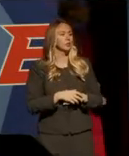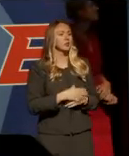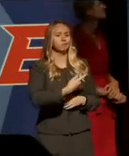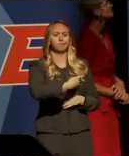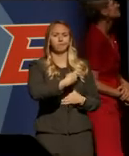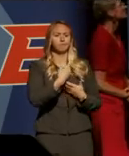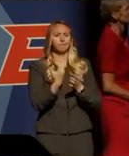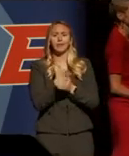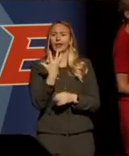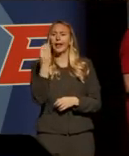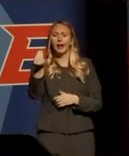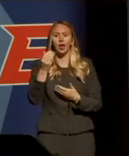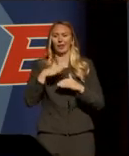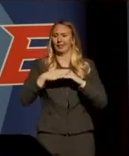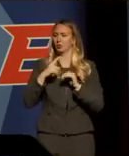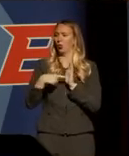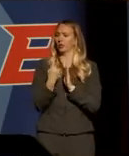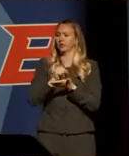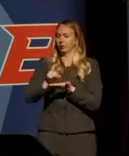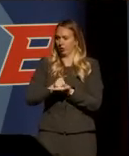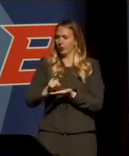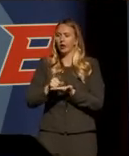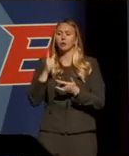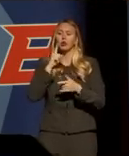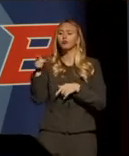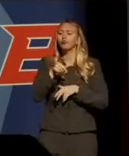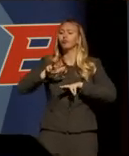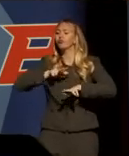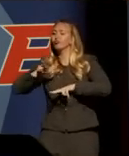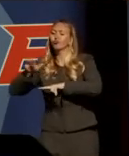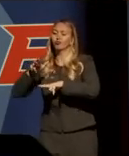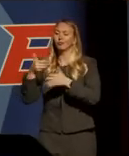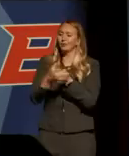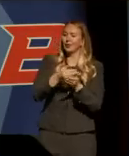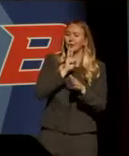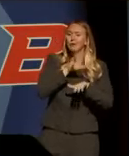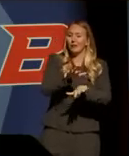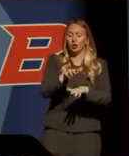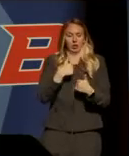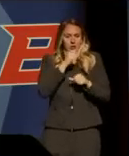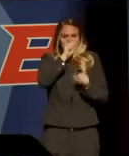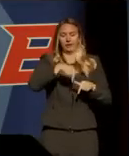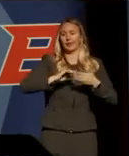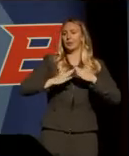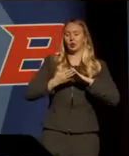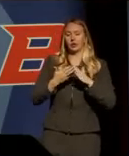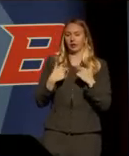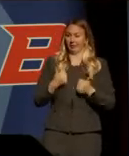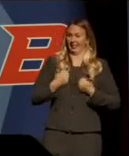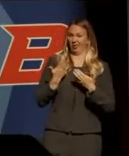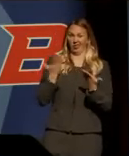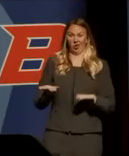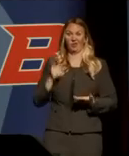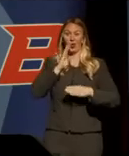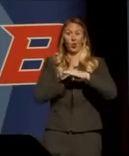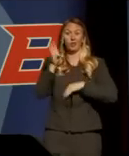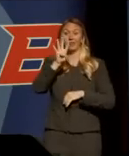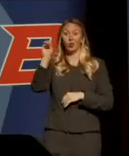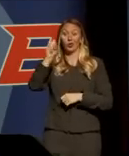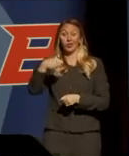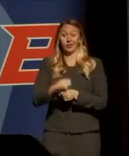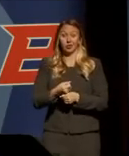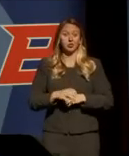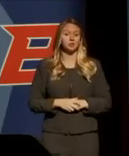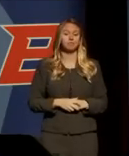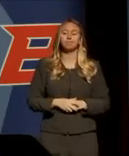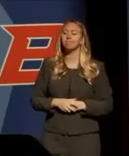once a week and hit the foothill trails along the river. I love this community. I've loved it for over 40 years.